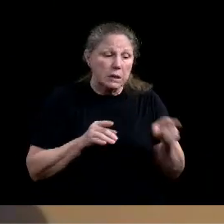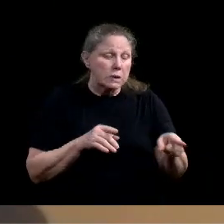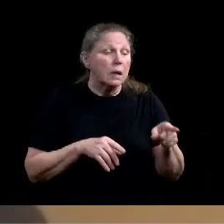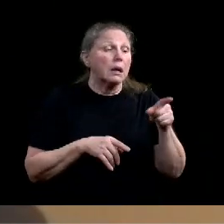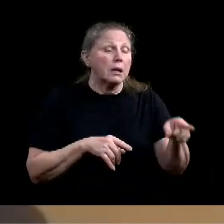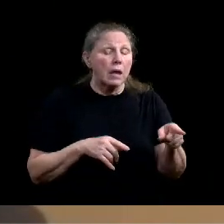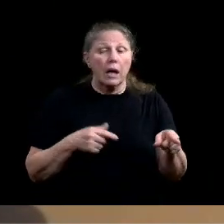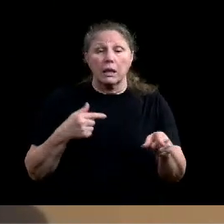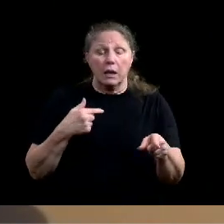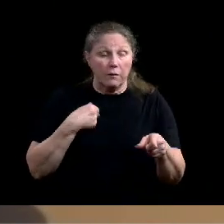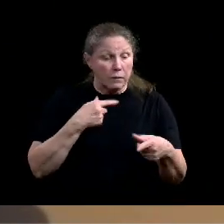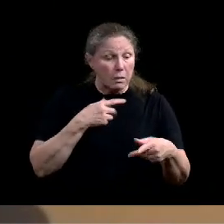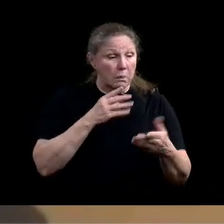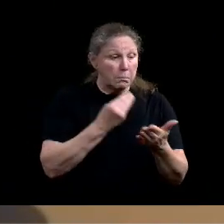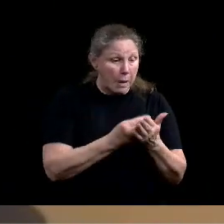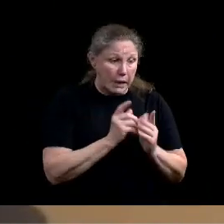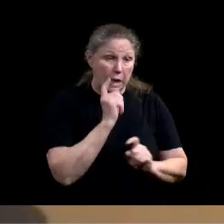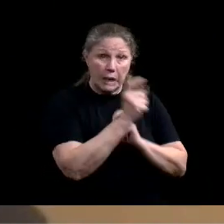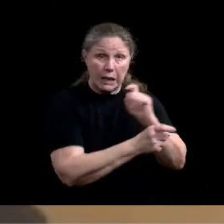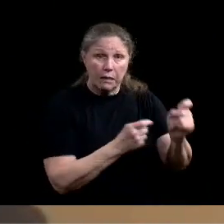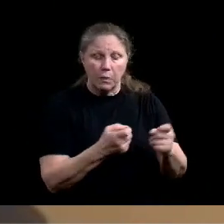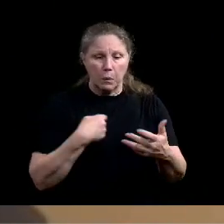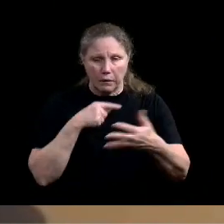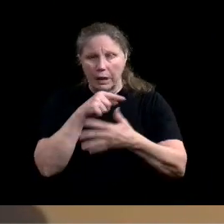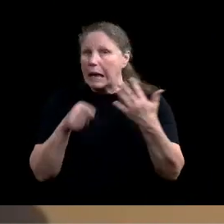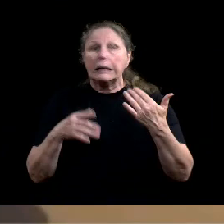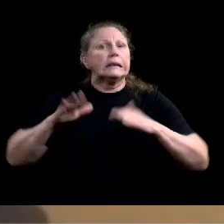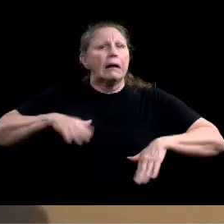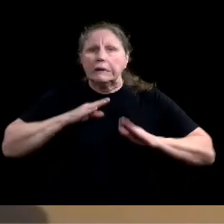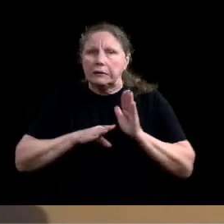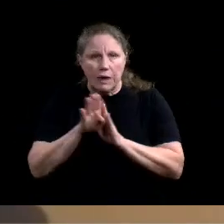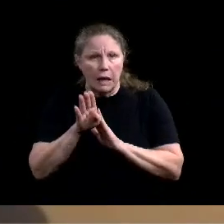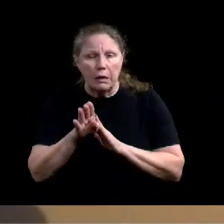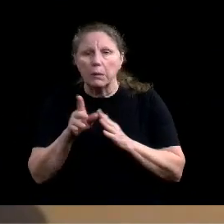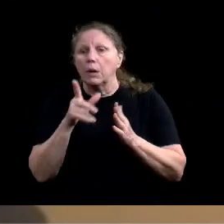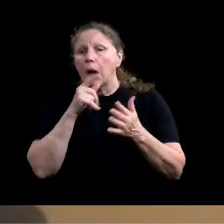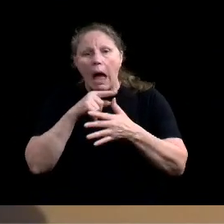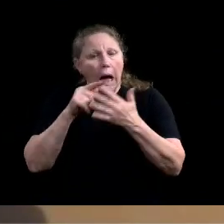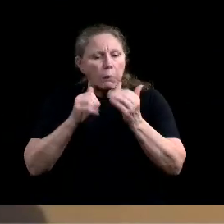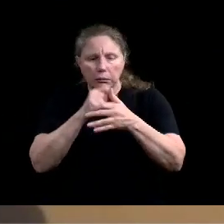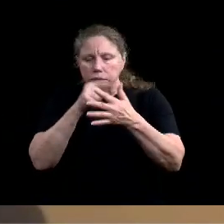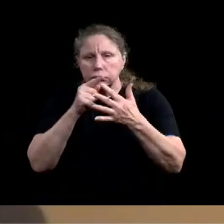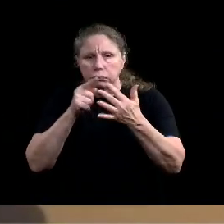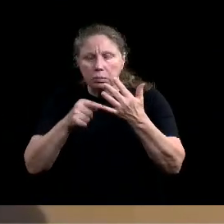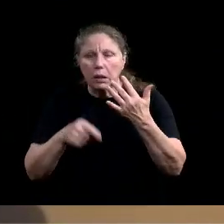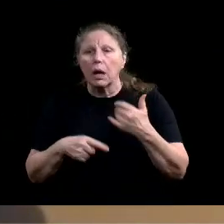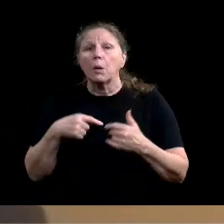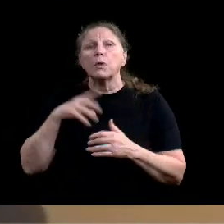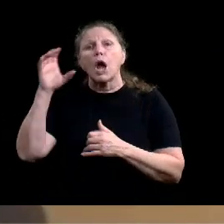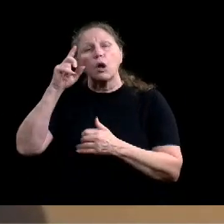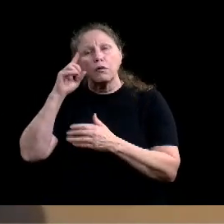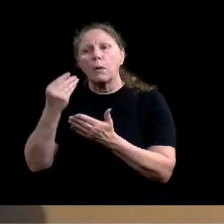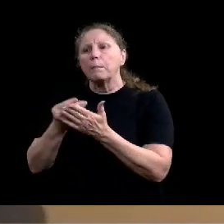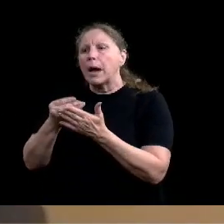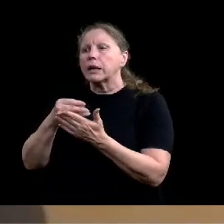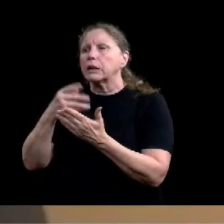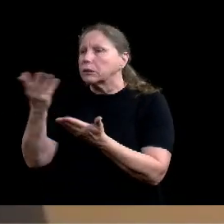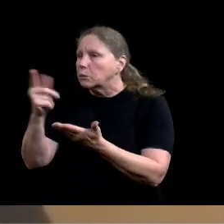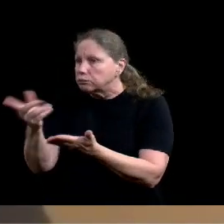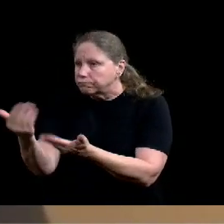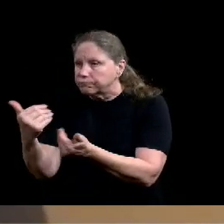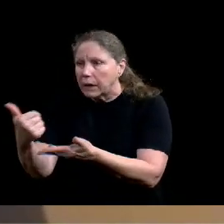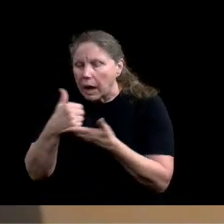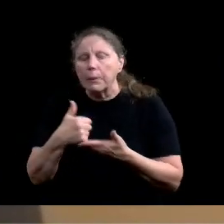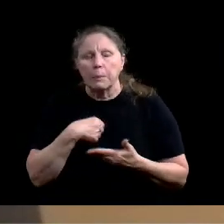development, and we're trying to find sources of funding for it. But we hope to be able to announce more about that in the coming days and